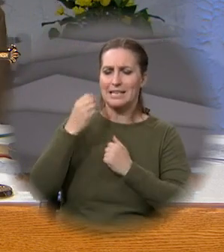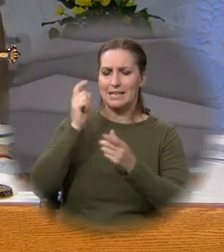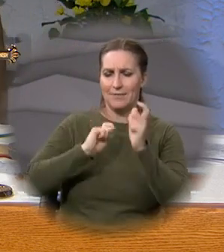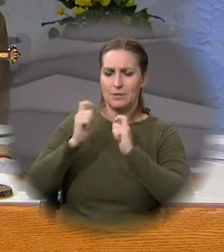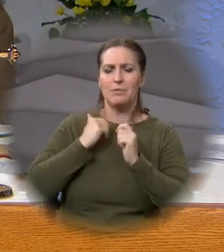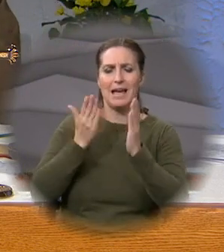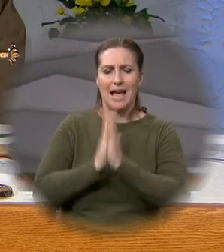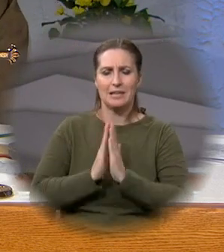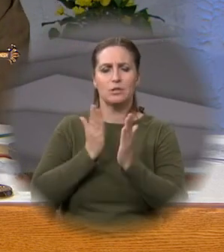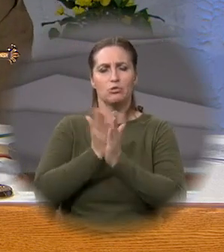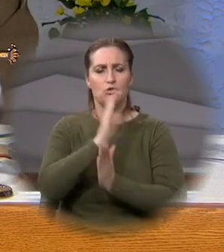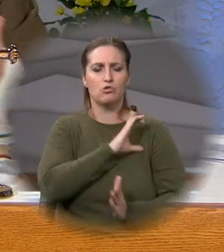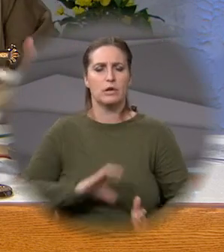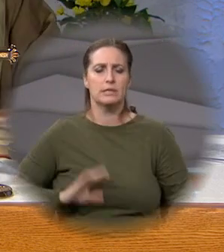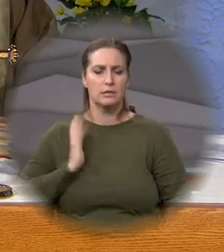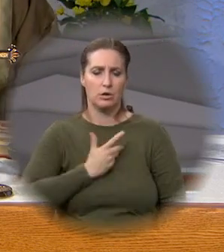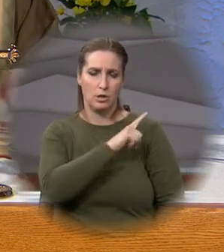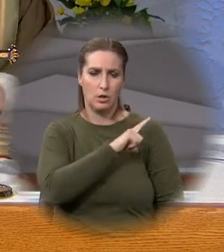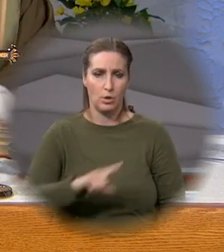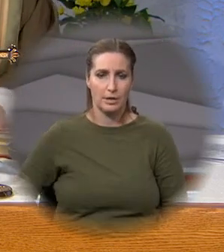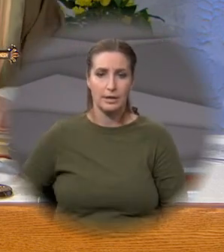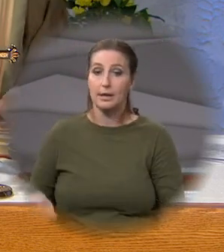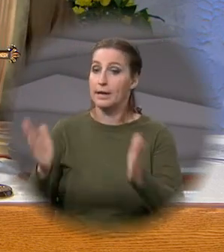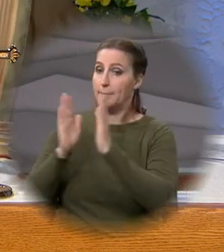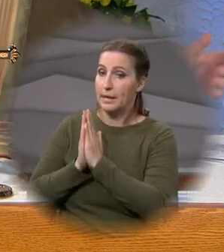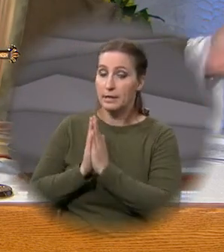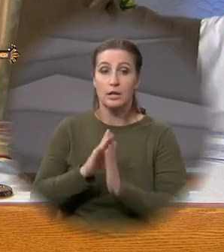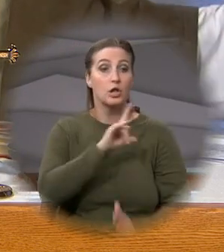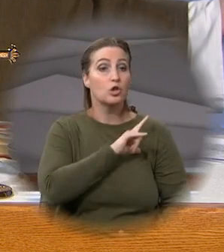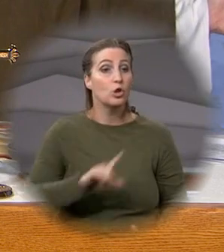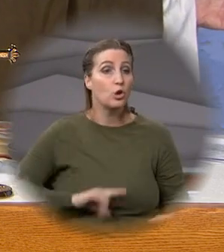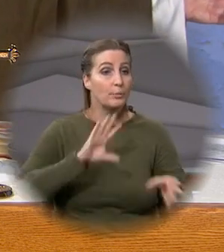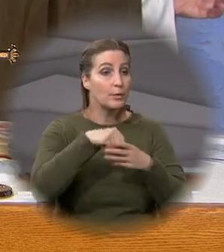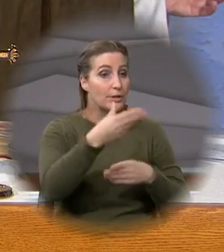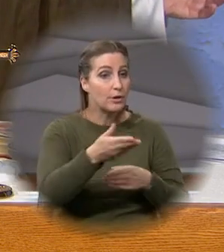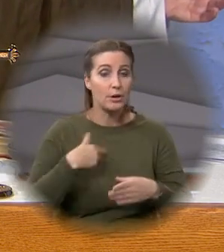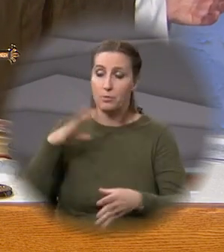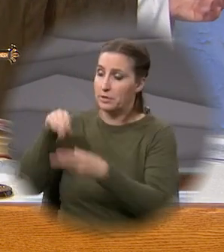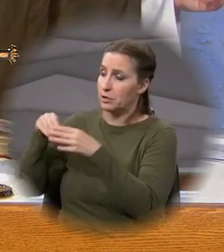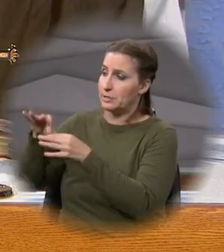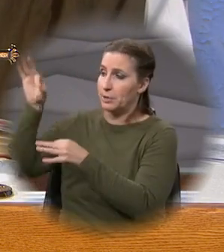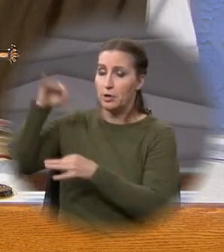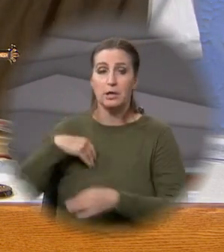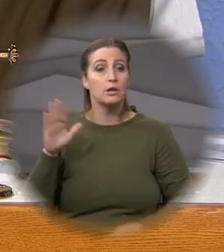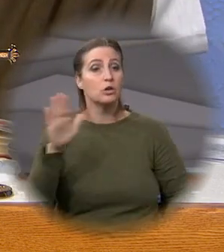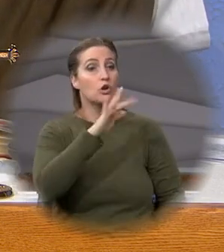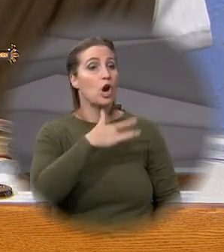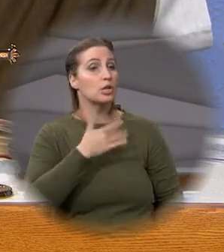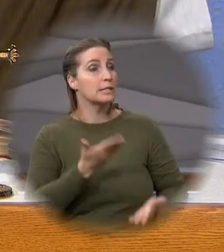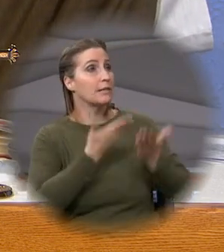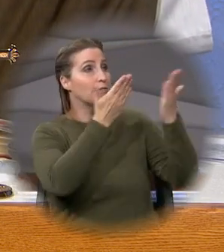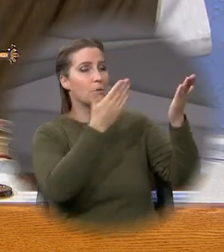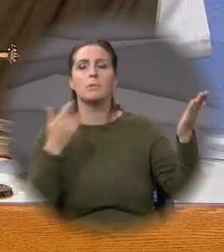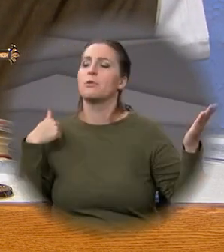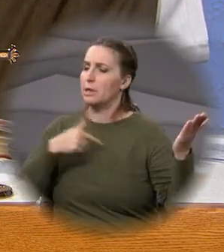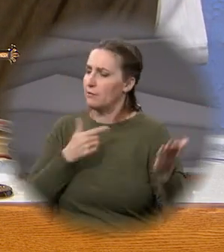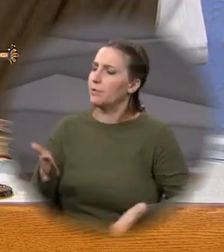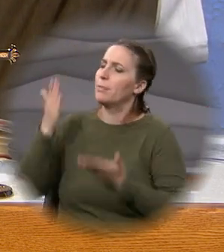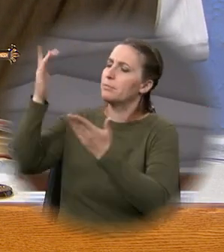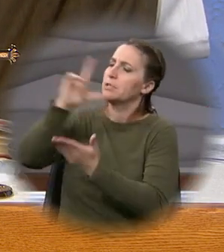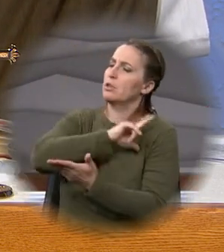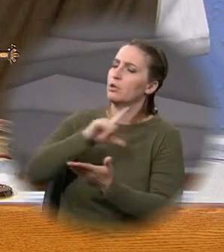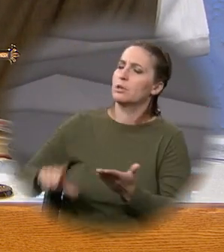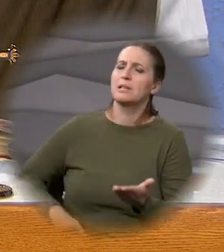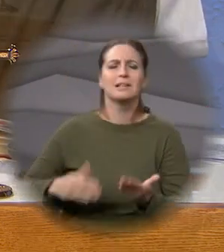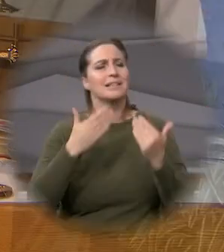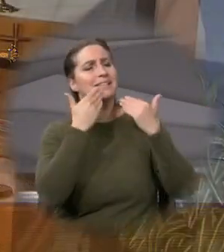We ask this through Christ, our Lord. Amen. The Lord be with you. And with your spirit. Lift up your hearts. We lift them up to the